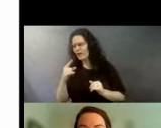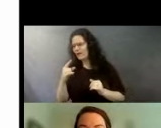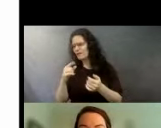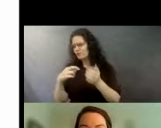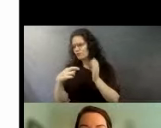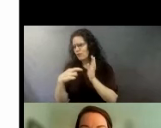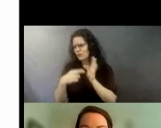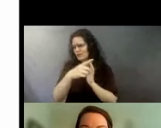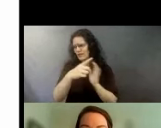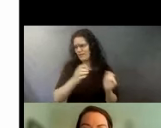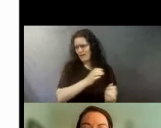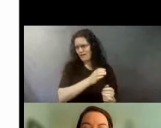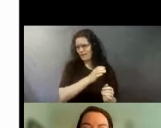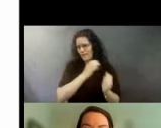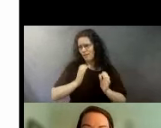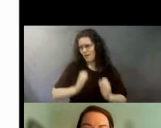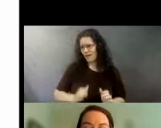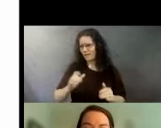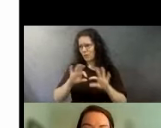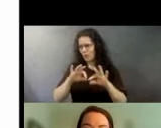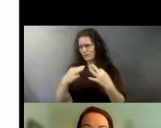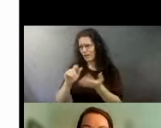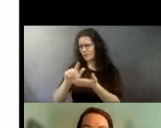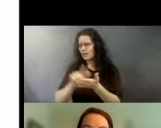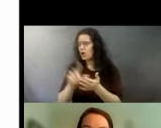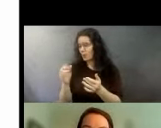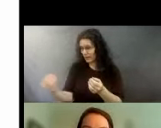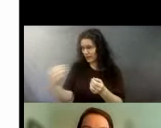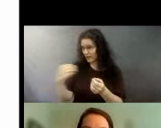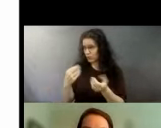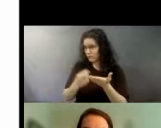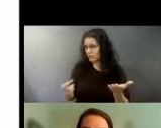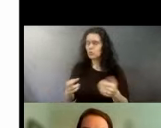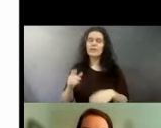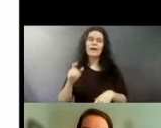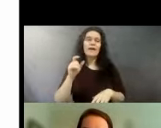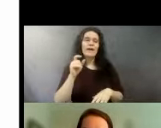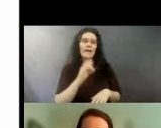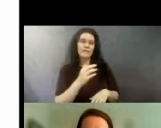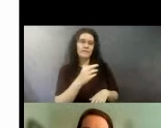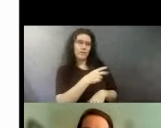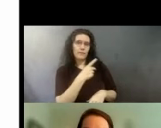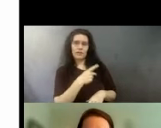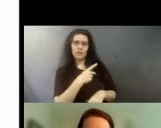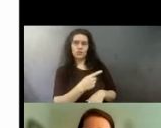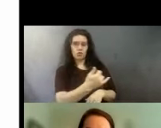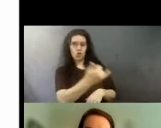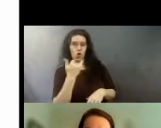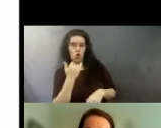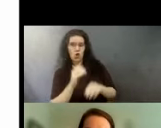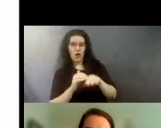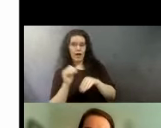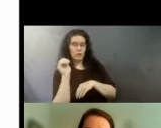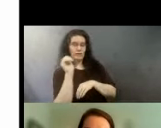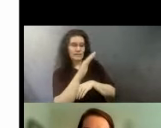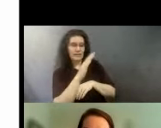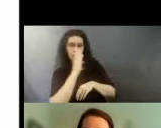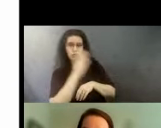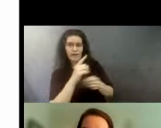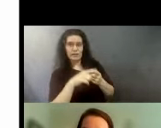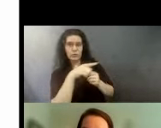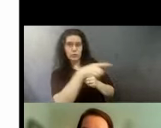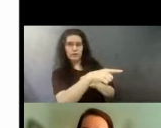could you provide me resources? So I would send, you know, if the patient had called us directly, this is the list of resources that we would send, but the provider could provide it